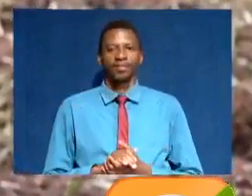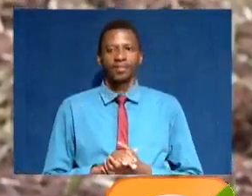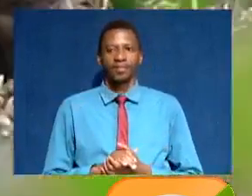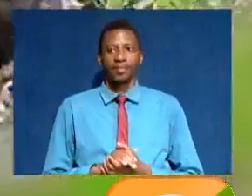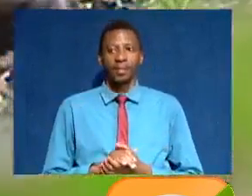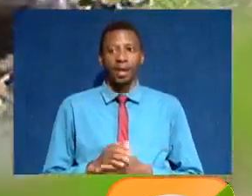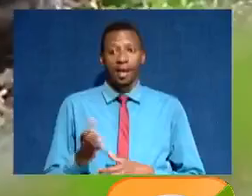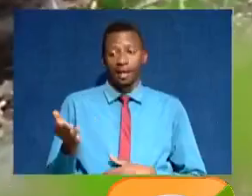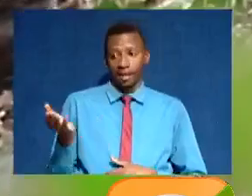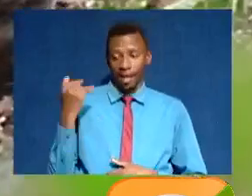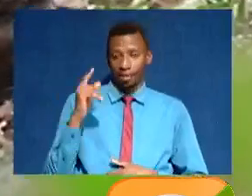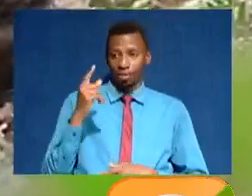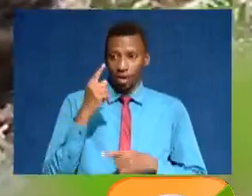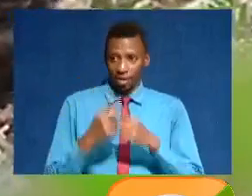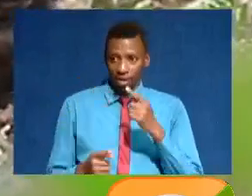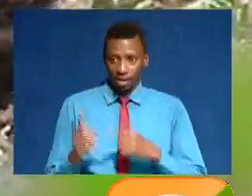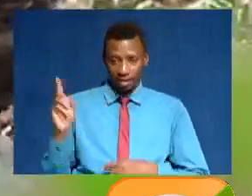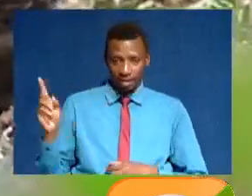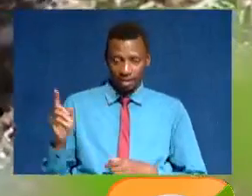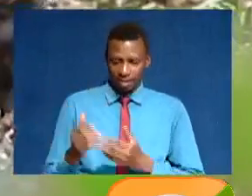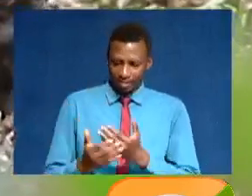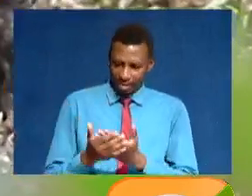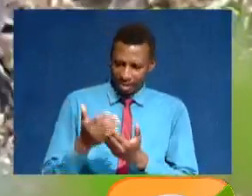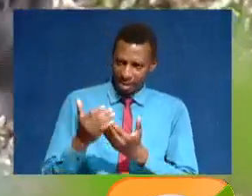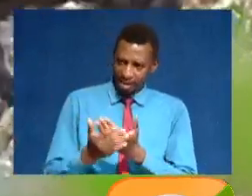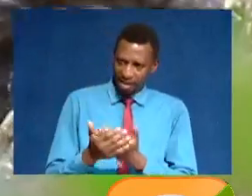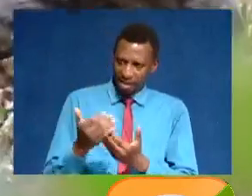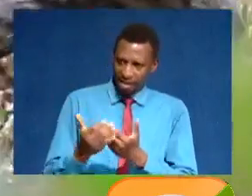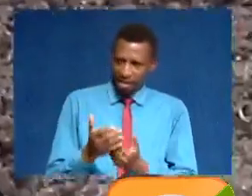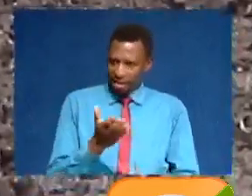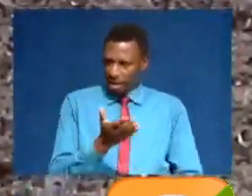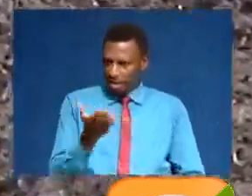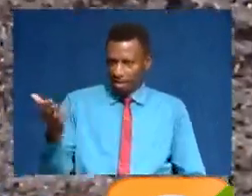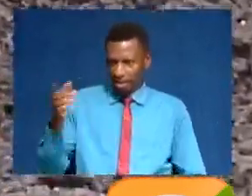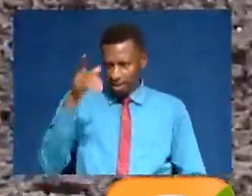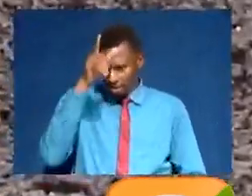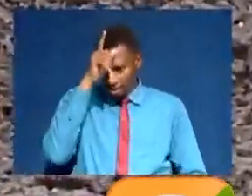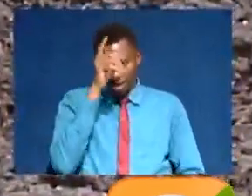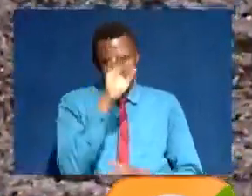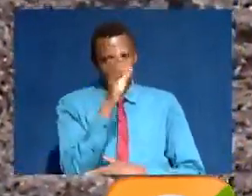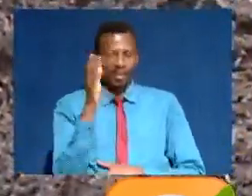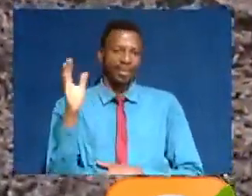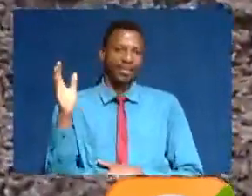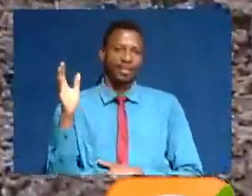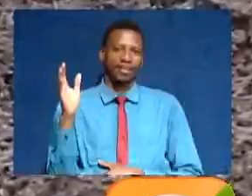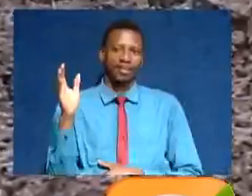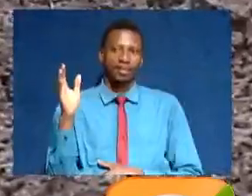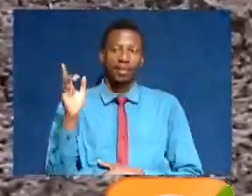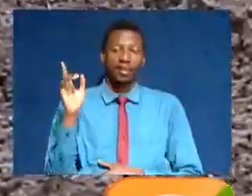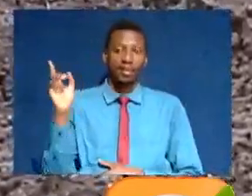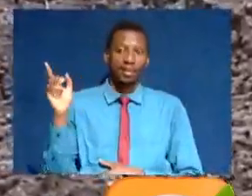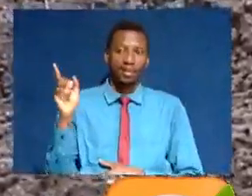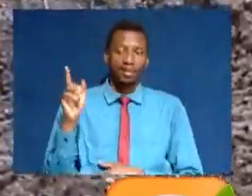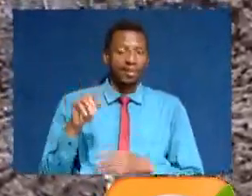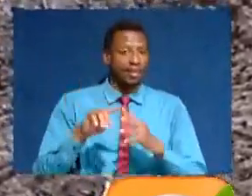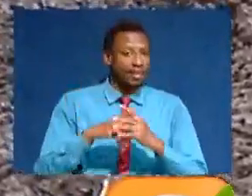last 1 year, Pauline has been nurturing these indigenous trees, a venture that was frowned upon by